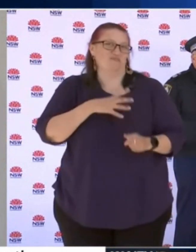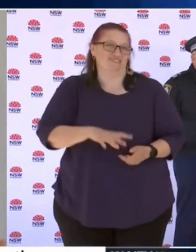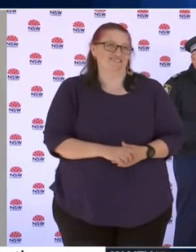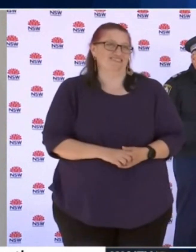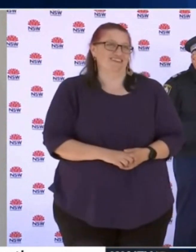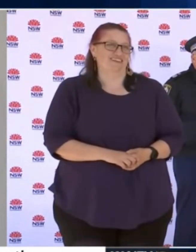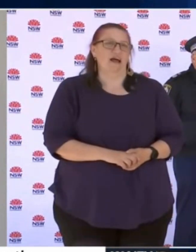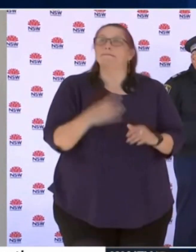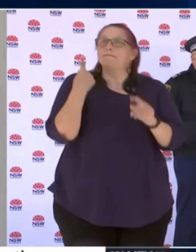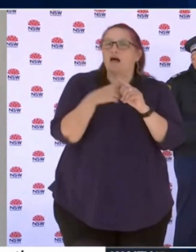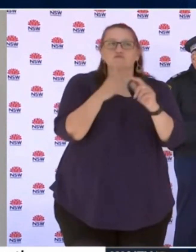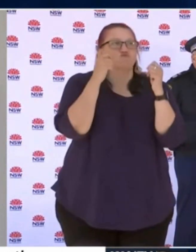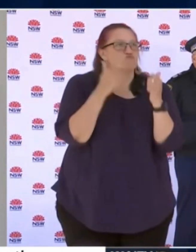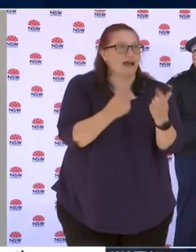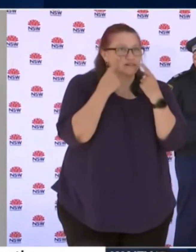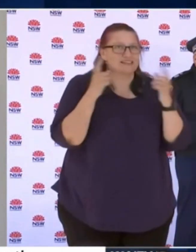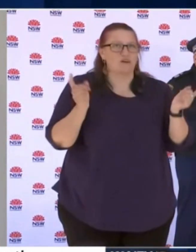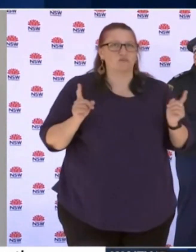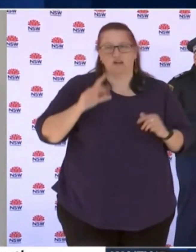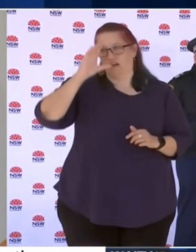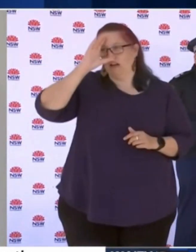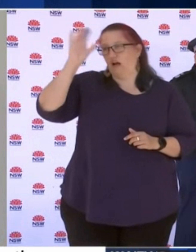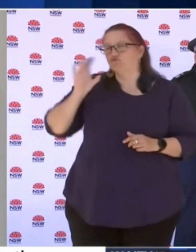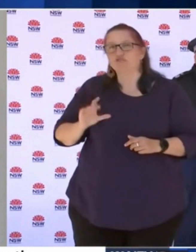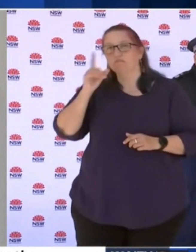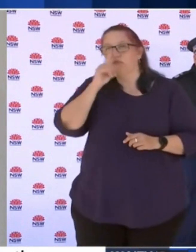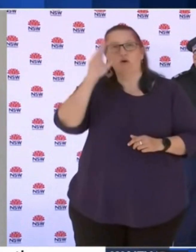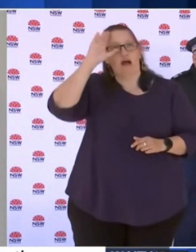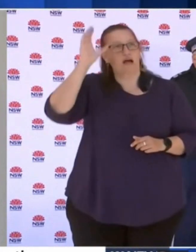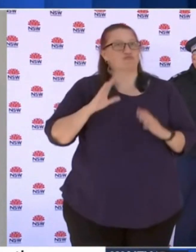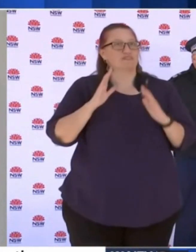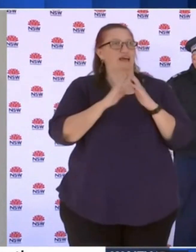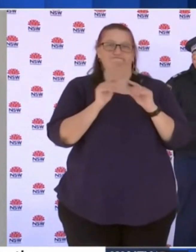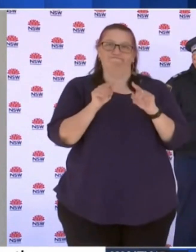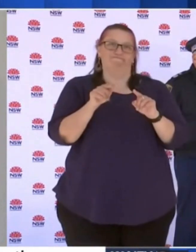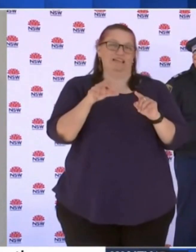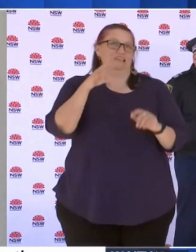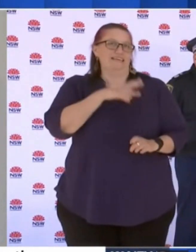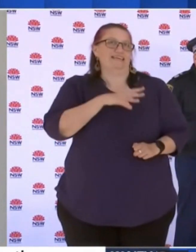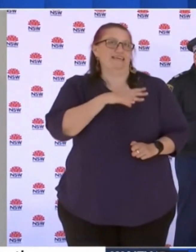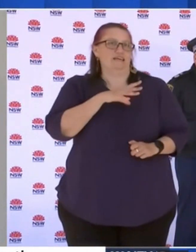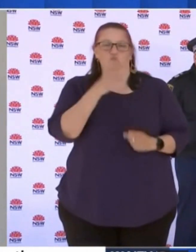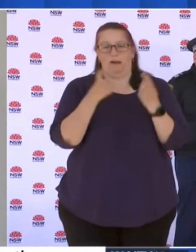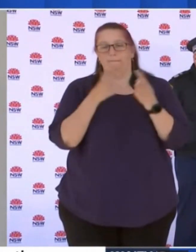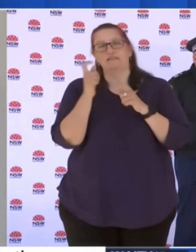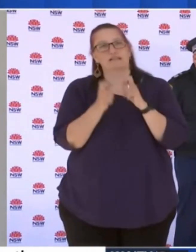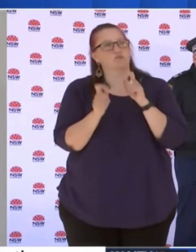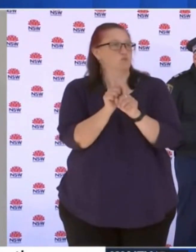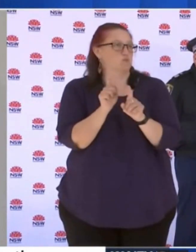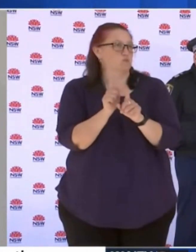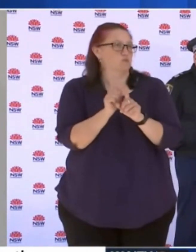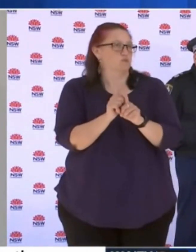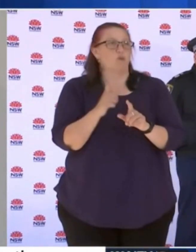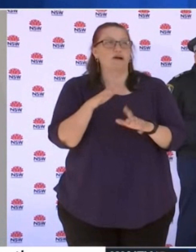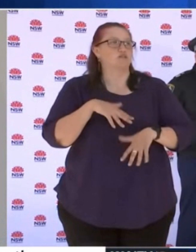community has also continued to come out for testing, and that's going to be important because obviously we want to make sure that we have that we do not